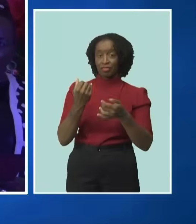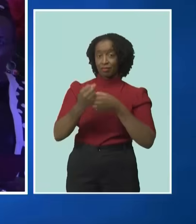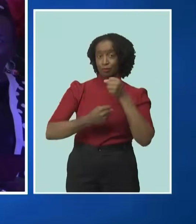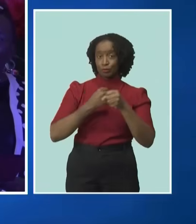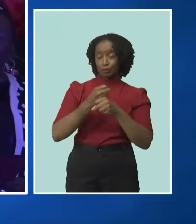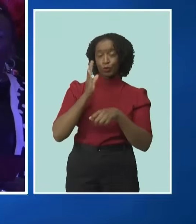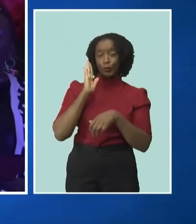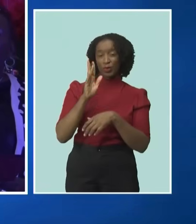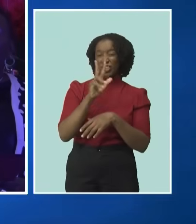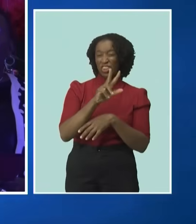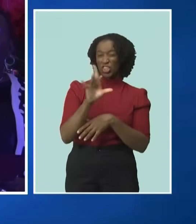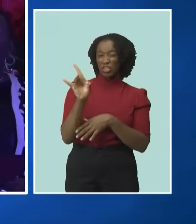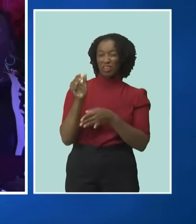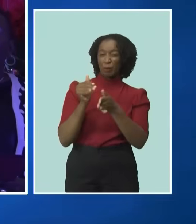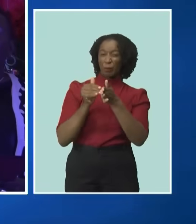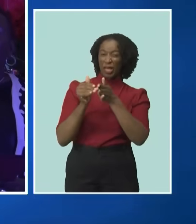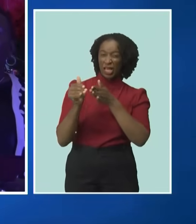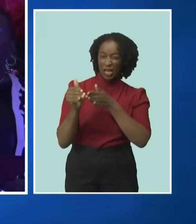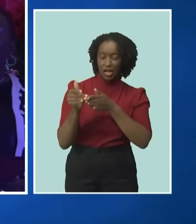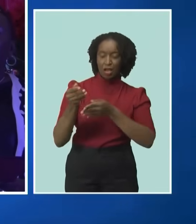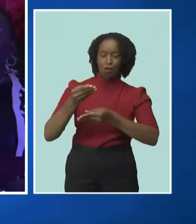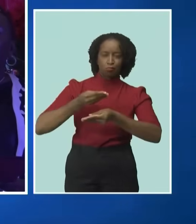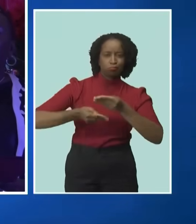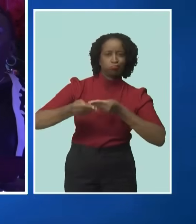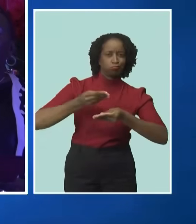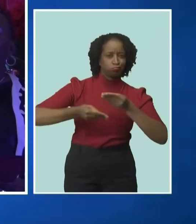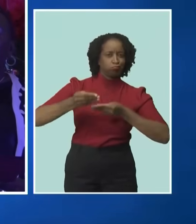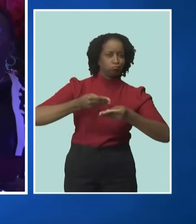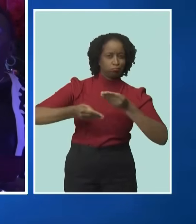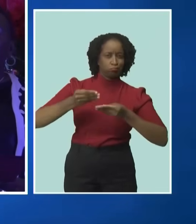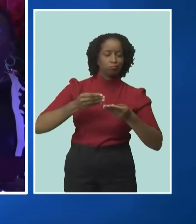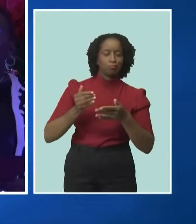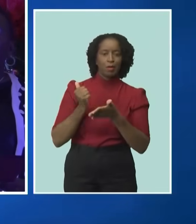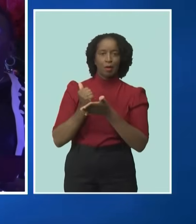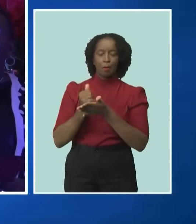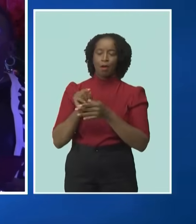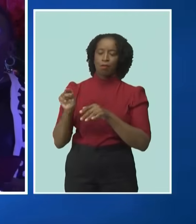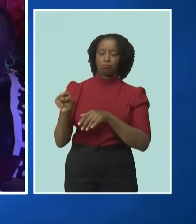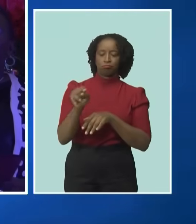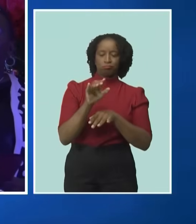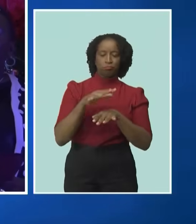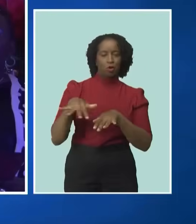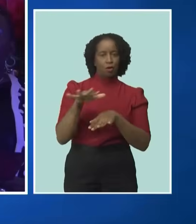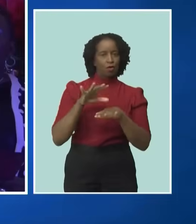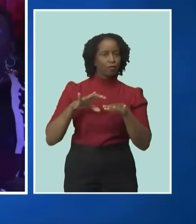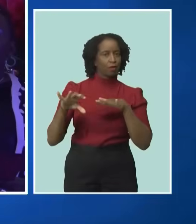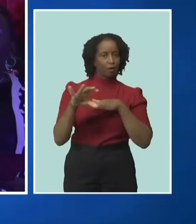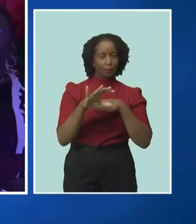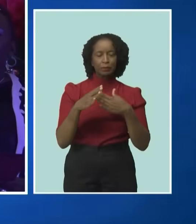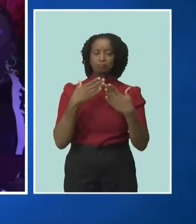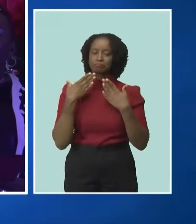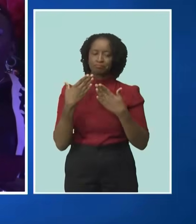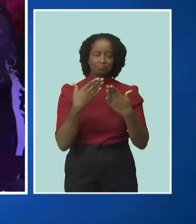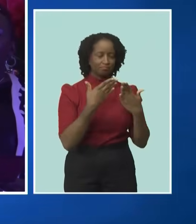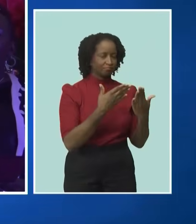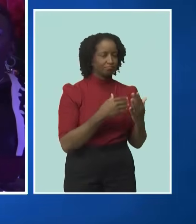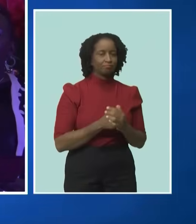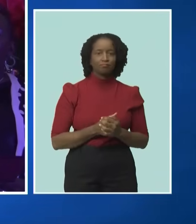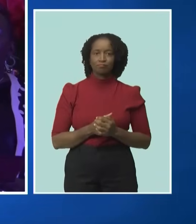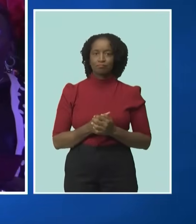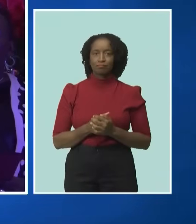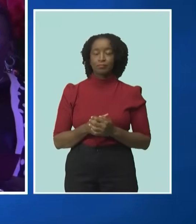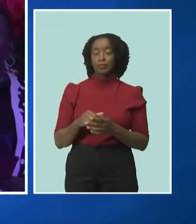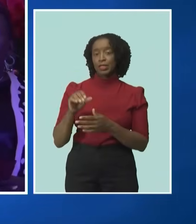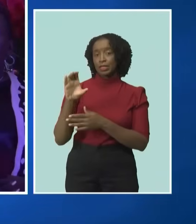Imagine 38 million transactions going through our network. So again, I thank you. The CEO said the bank